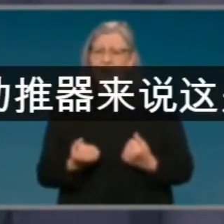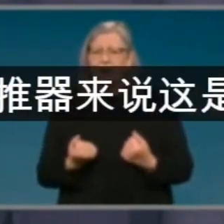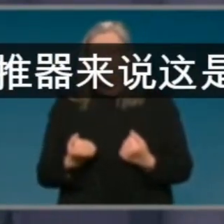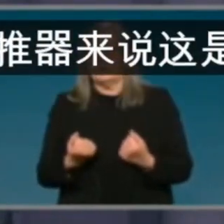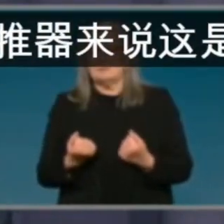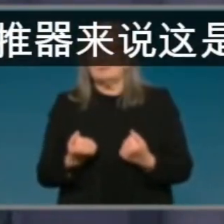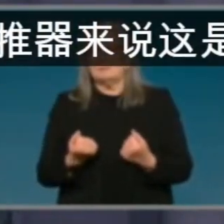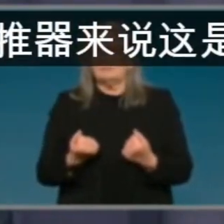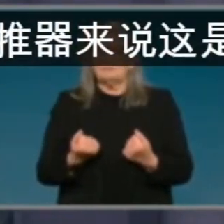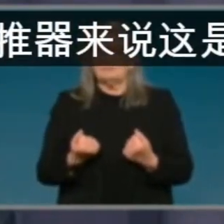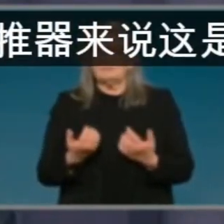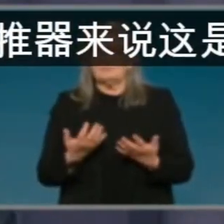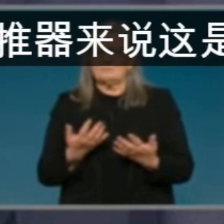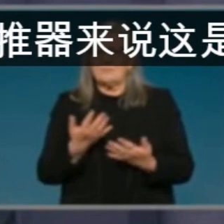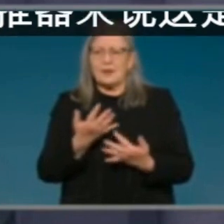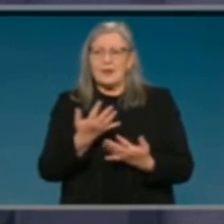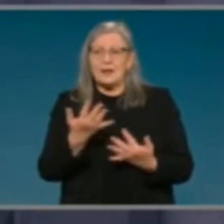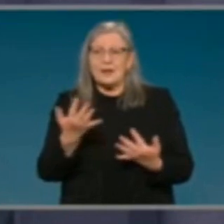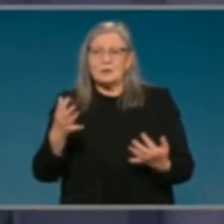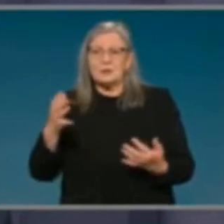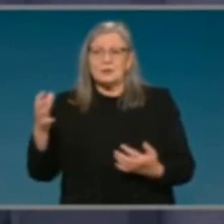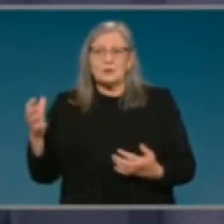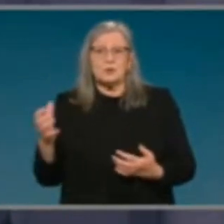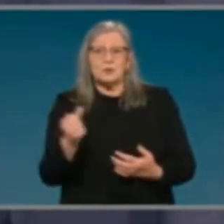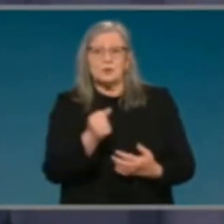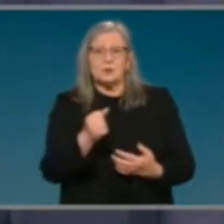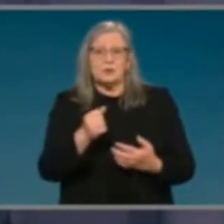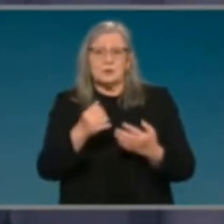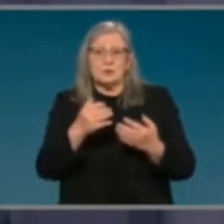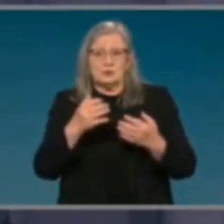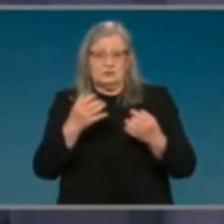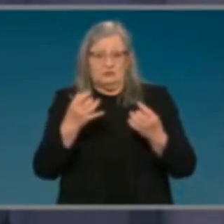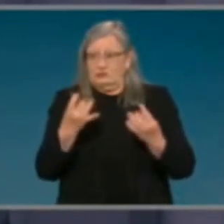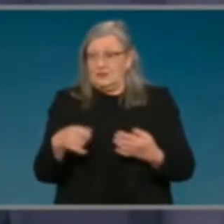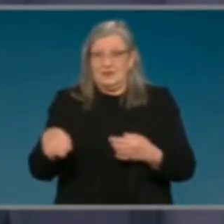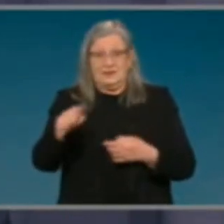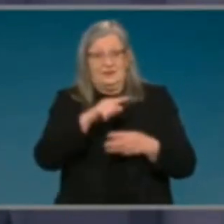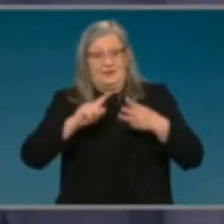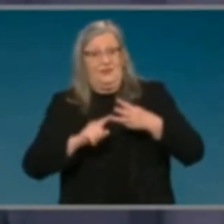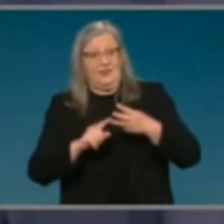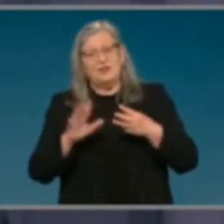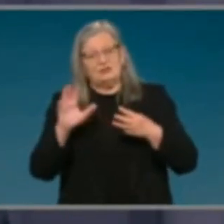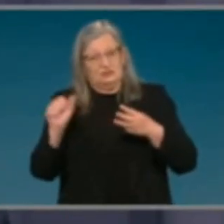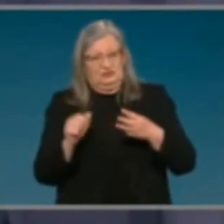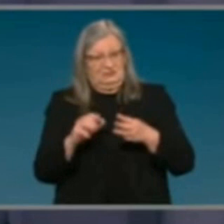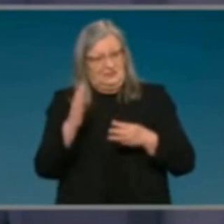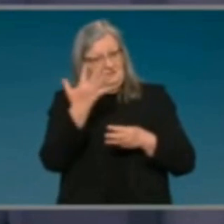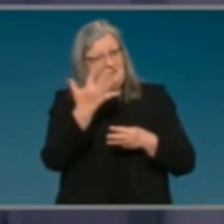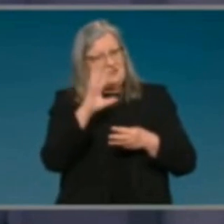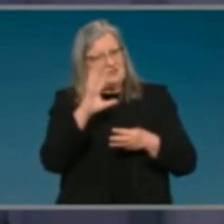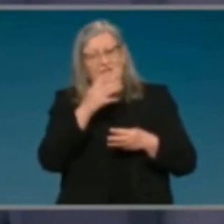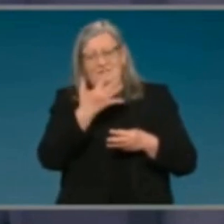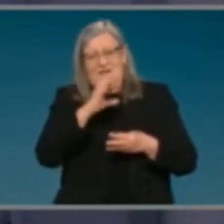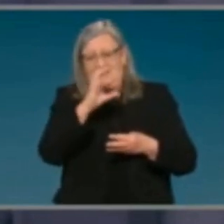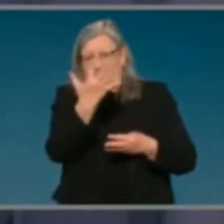due, so it's an extraordinary turn up for boosters, well ahead of expectations, well ahead of schedule. So I've got to